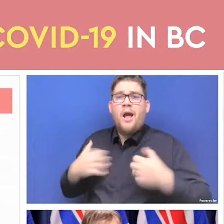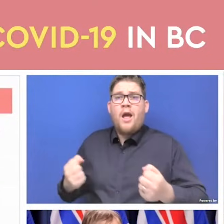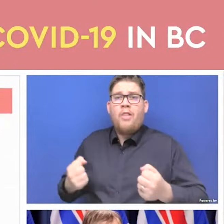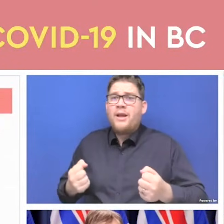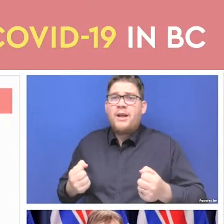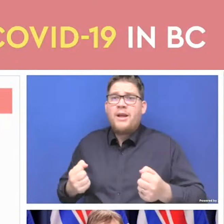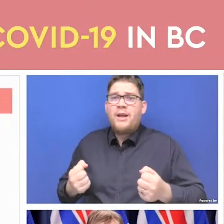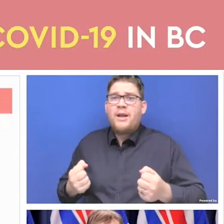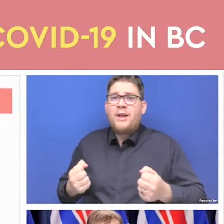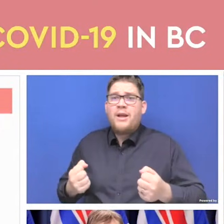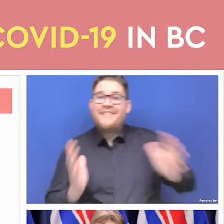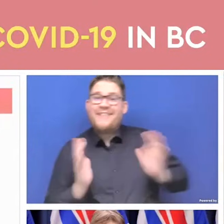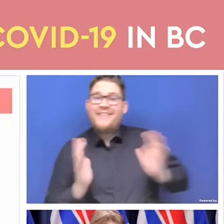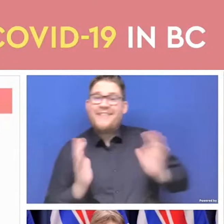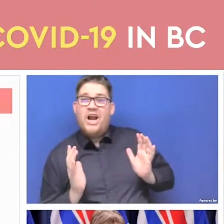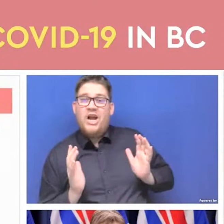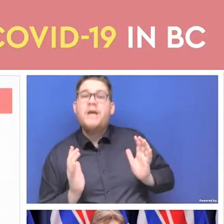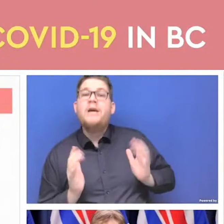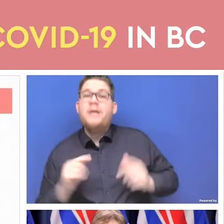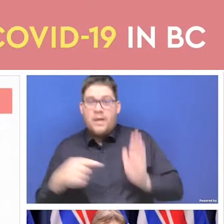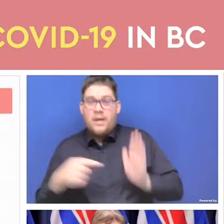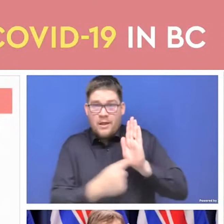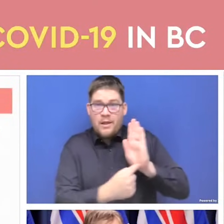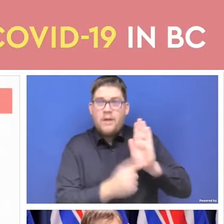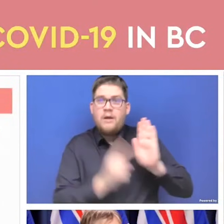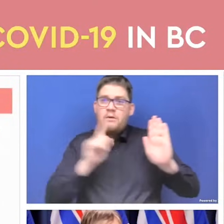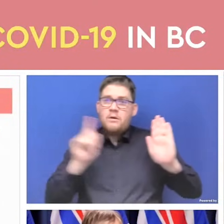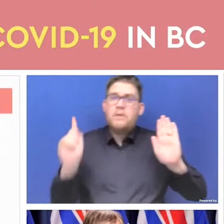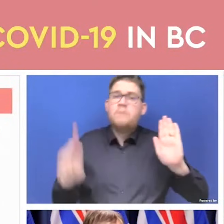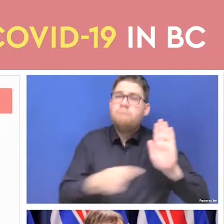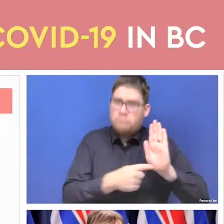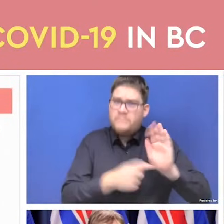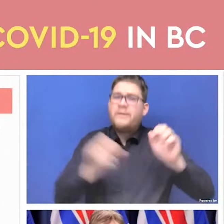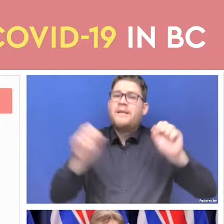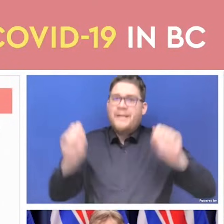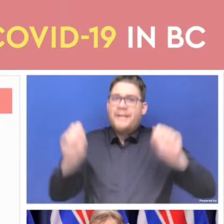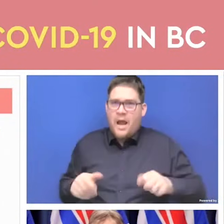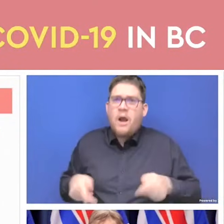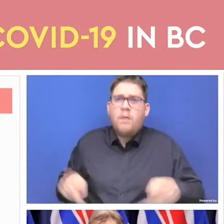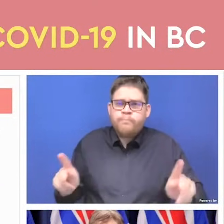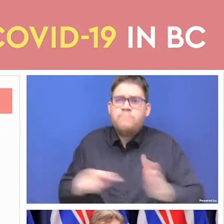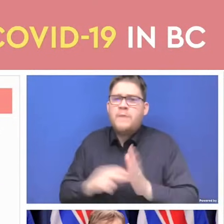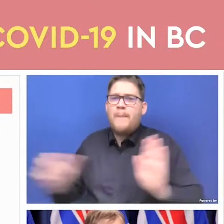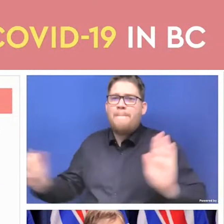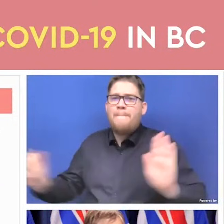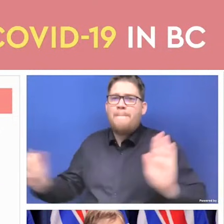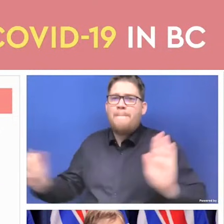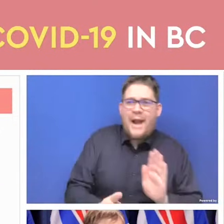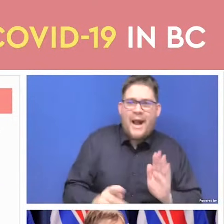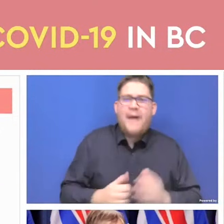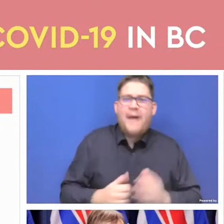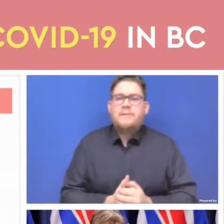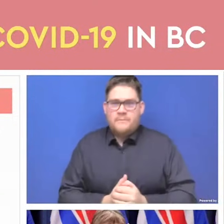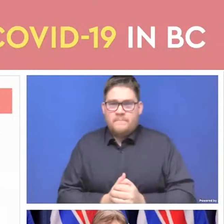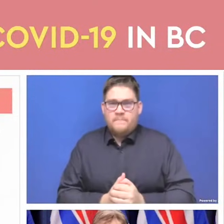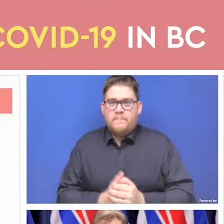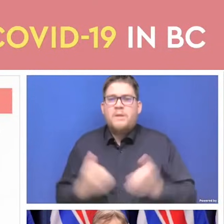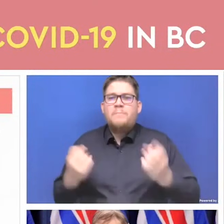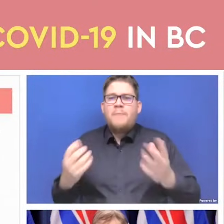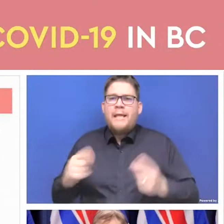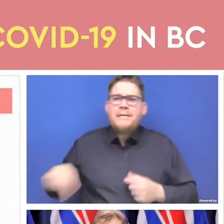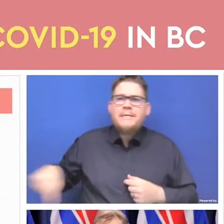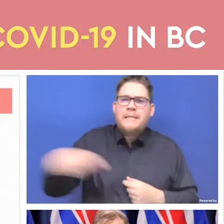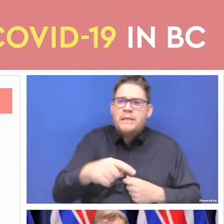lot on its plate. They're doing all the business of COVID and the surge 4 or the wave 4, and they're also